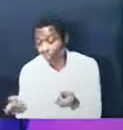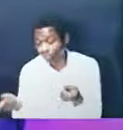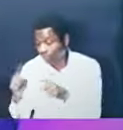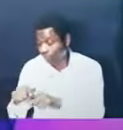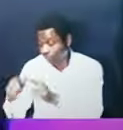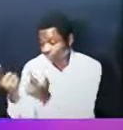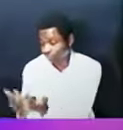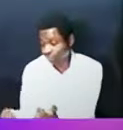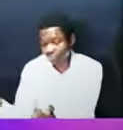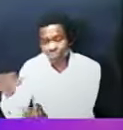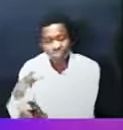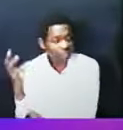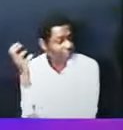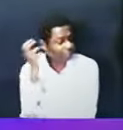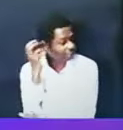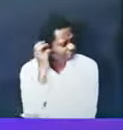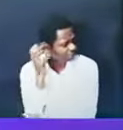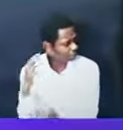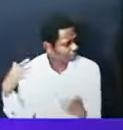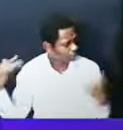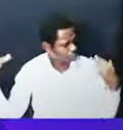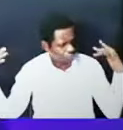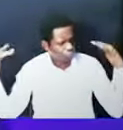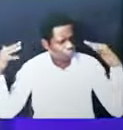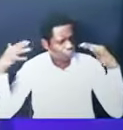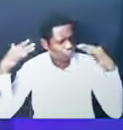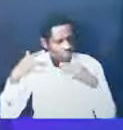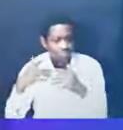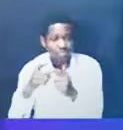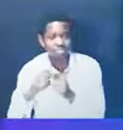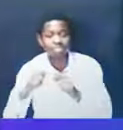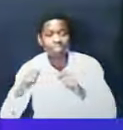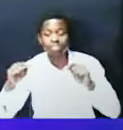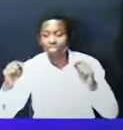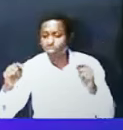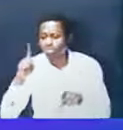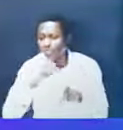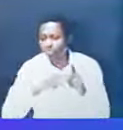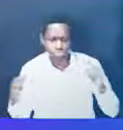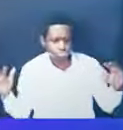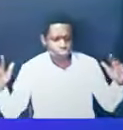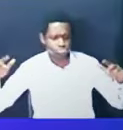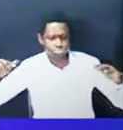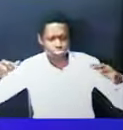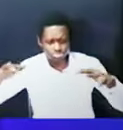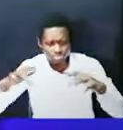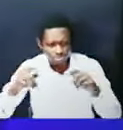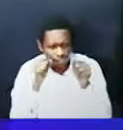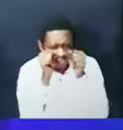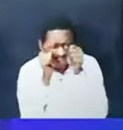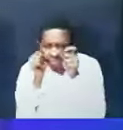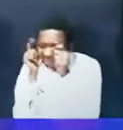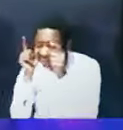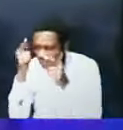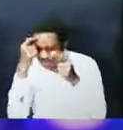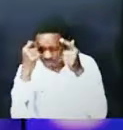heard this sound, a crowd came together in bewilderment, but because each